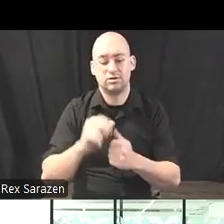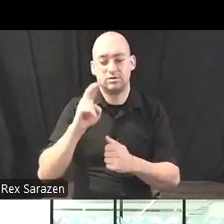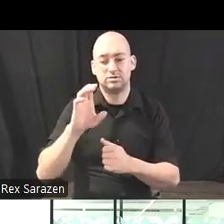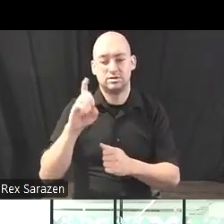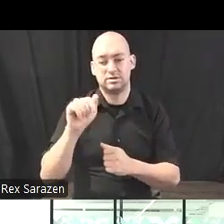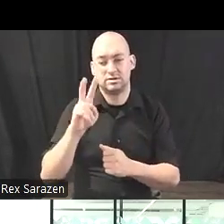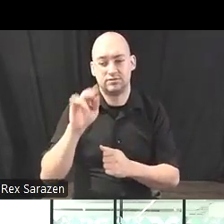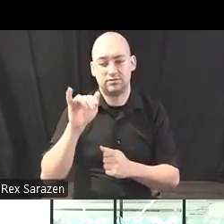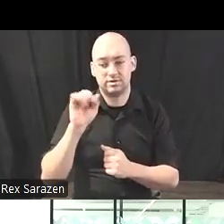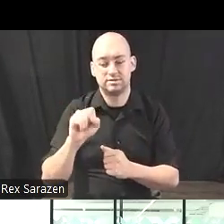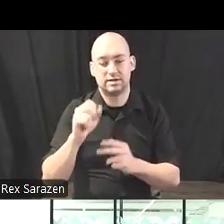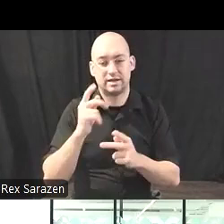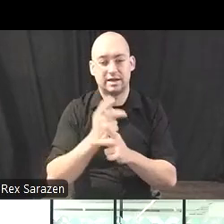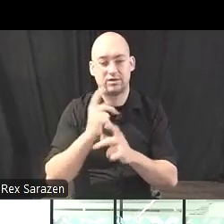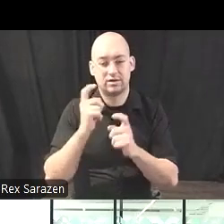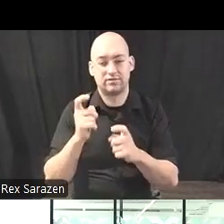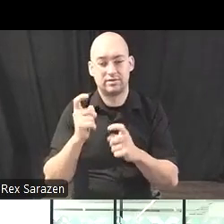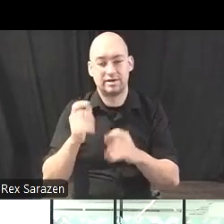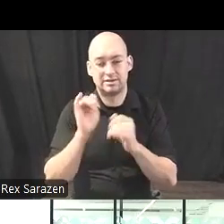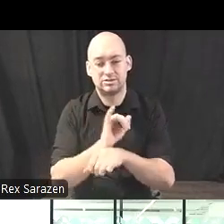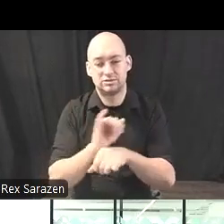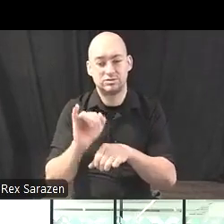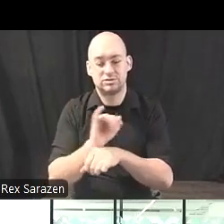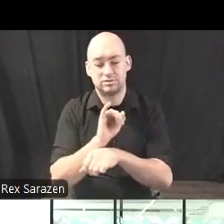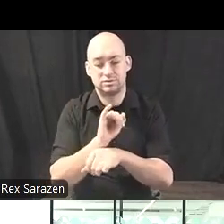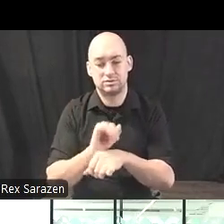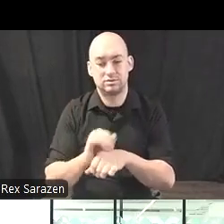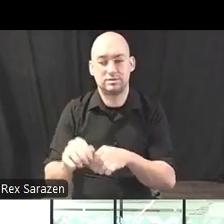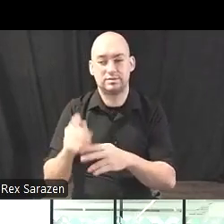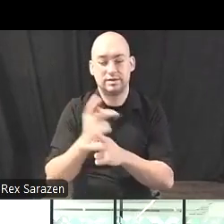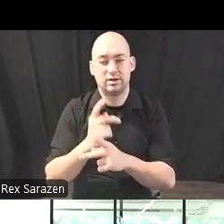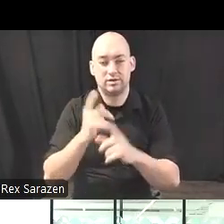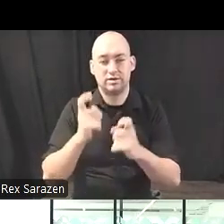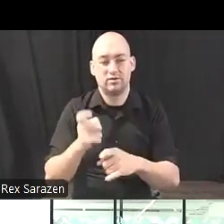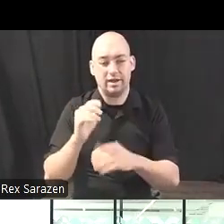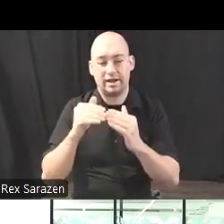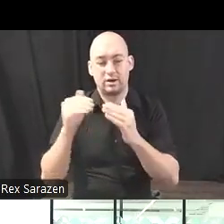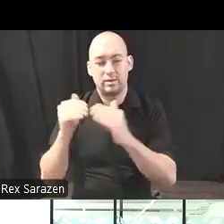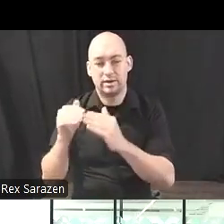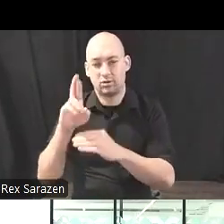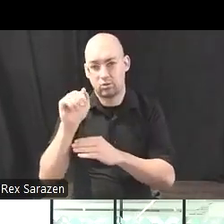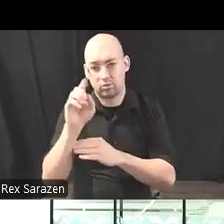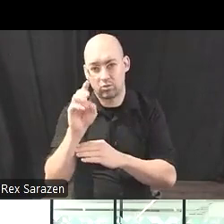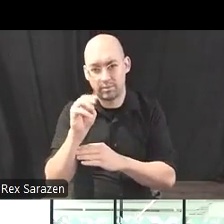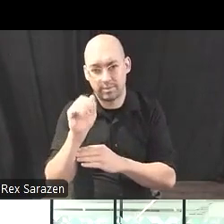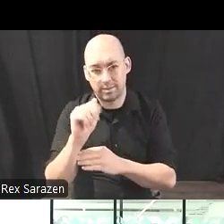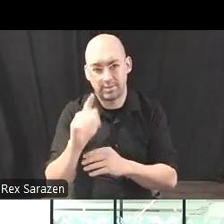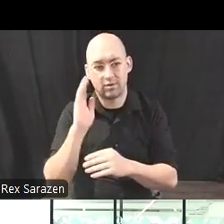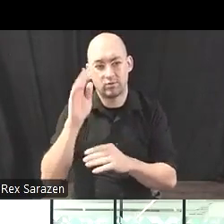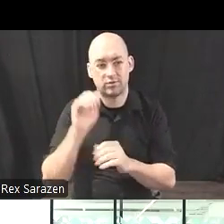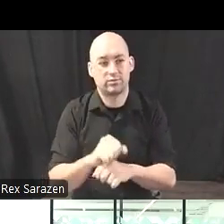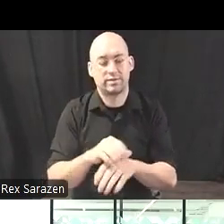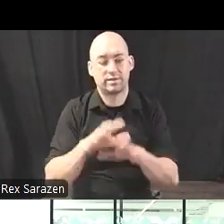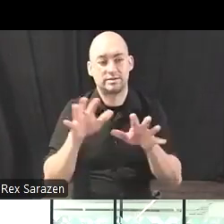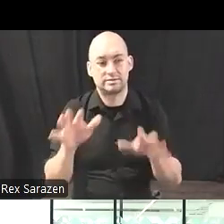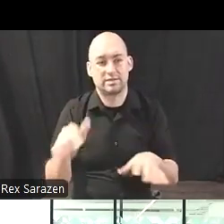Caregiving Institute, we've developed California's first caregiver equity roadmap. That will be being released this